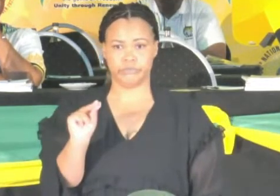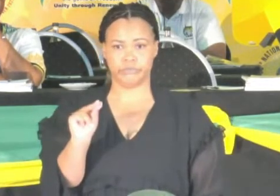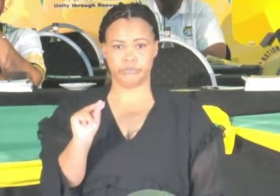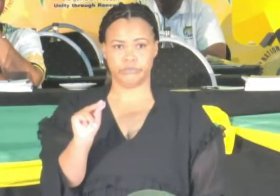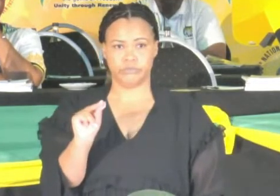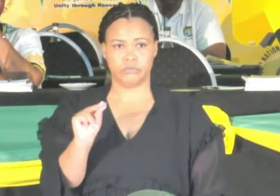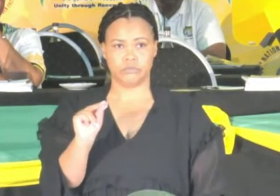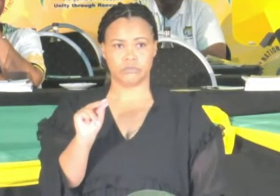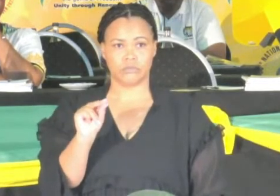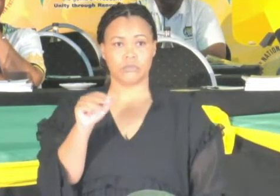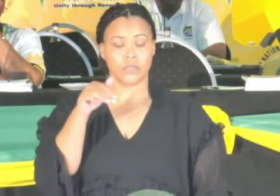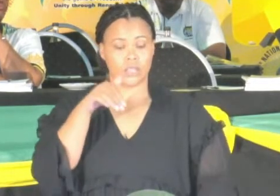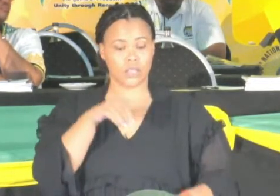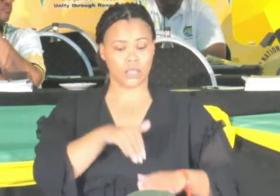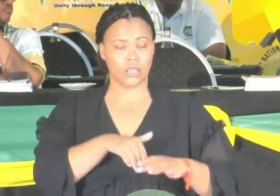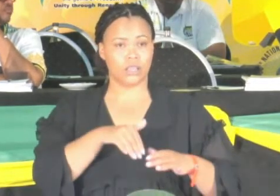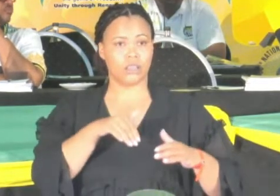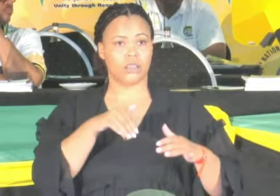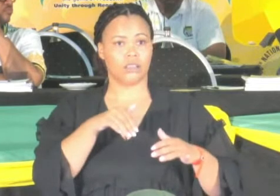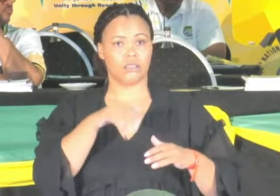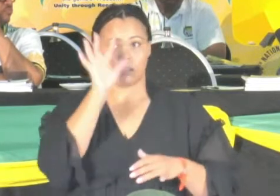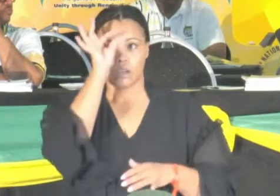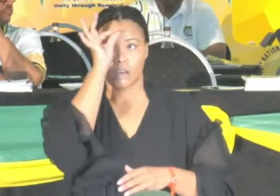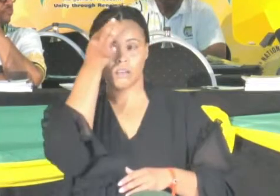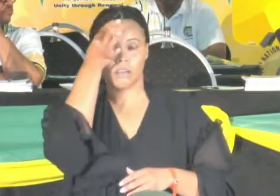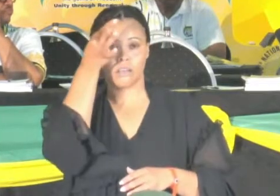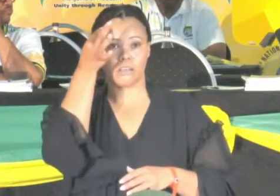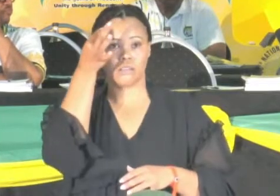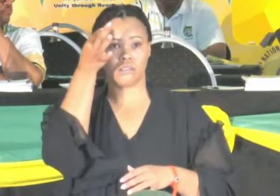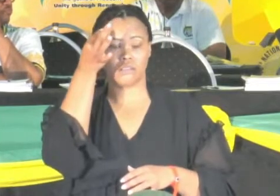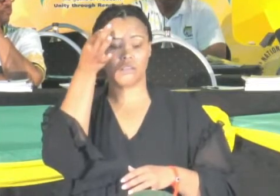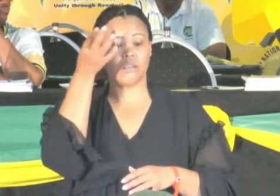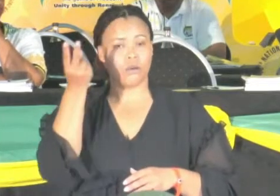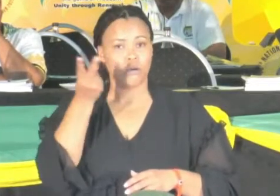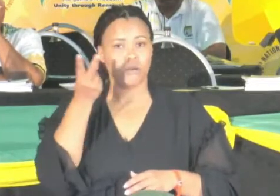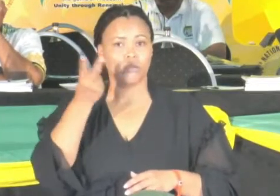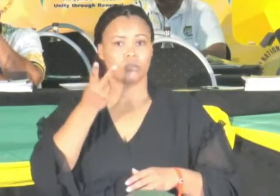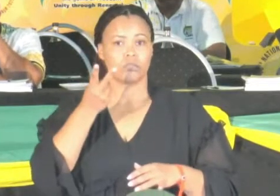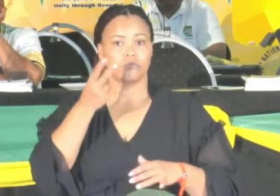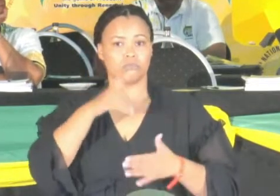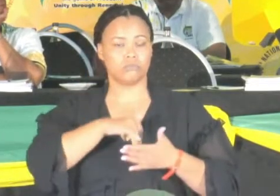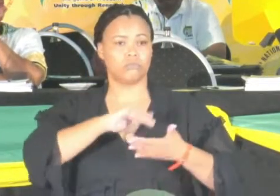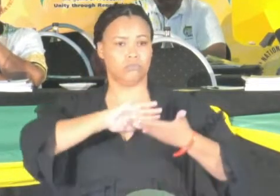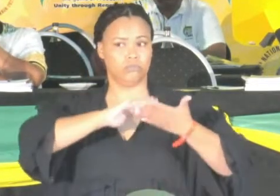own ranks, in the state, and across society as well.